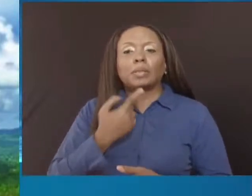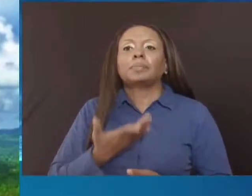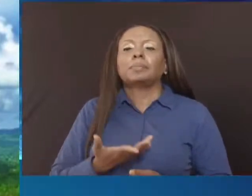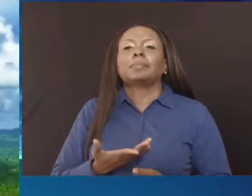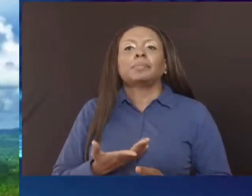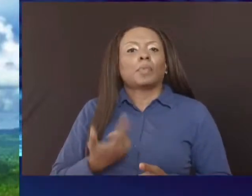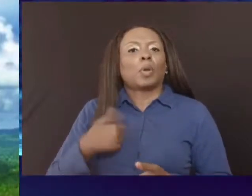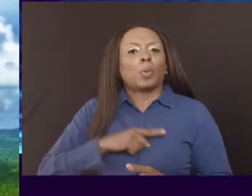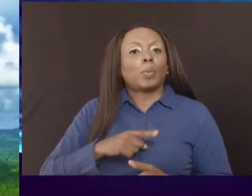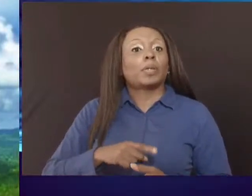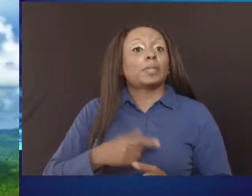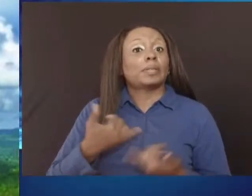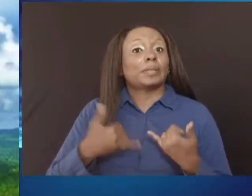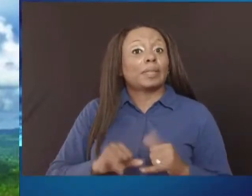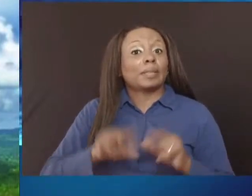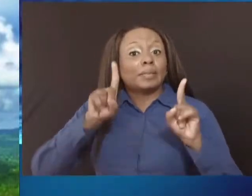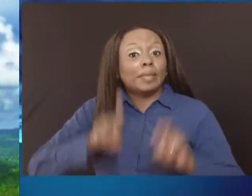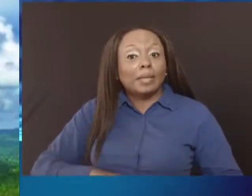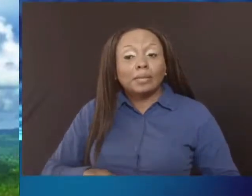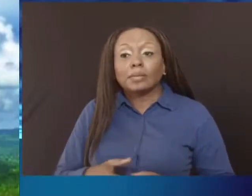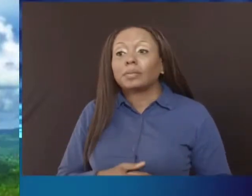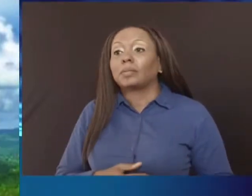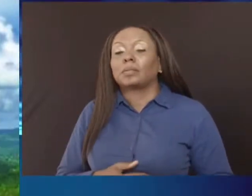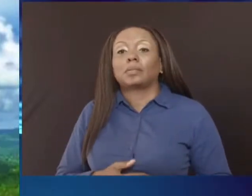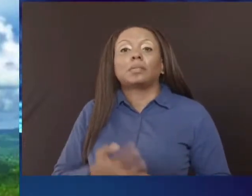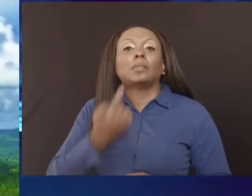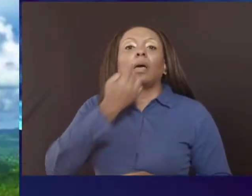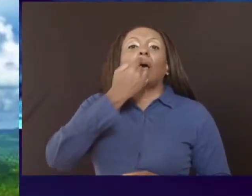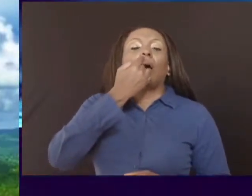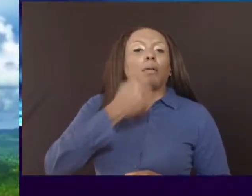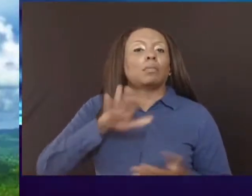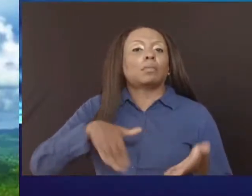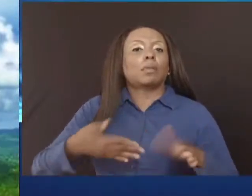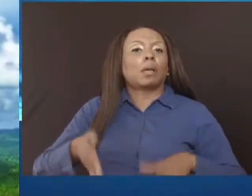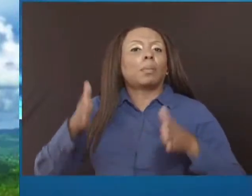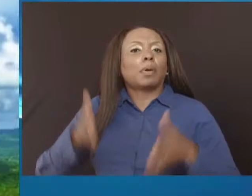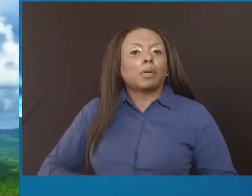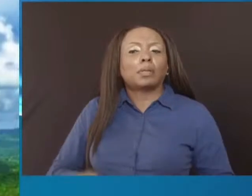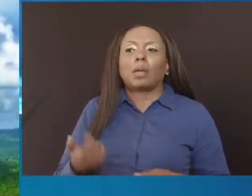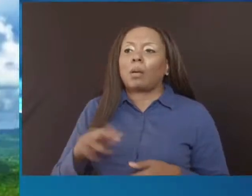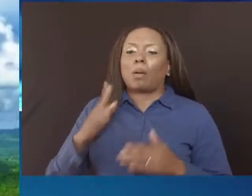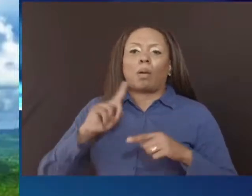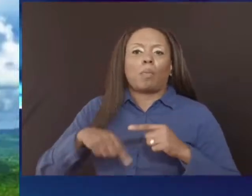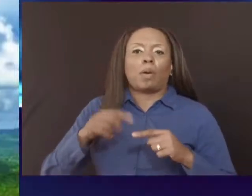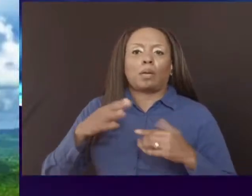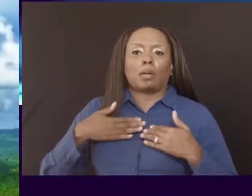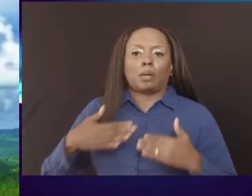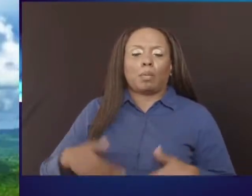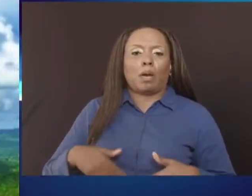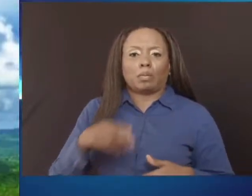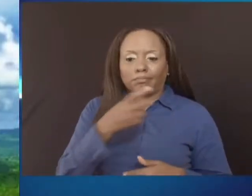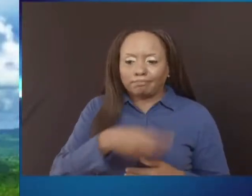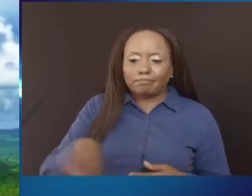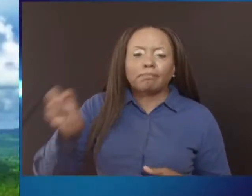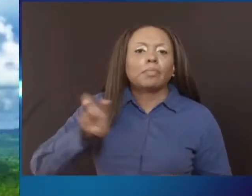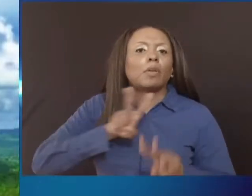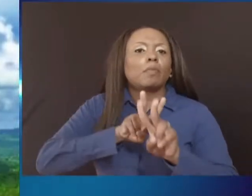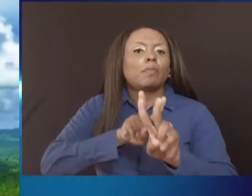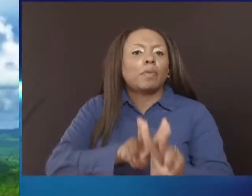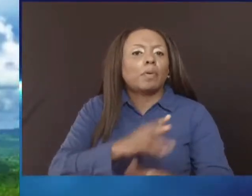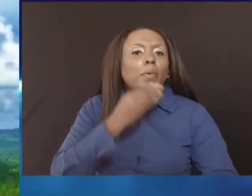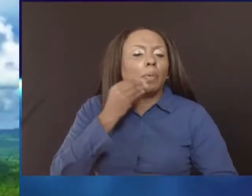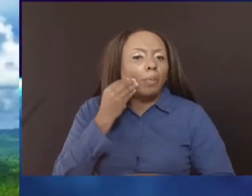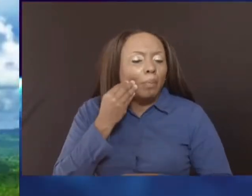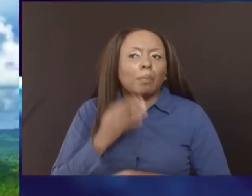persons, whether it is on site in very few cases or when that body is transported to the funeral home. And